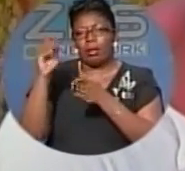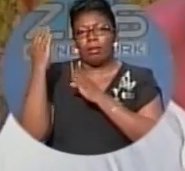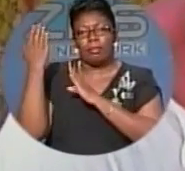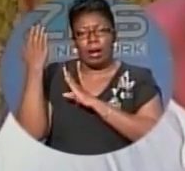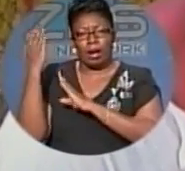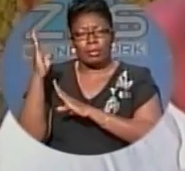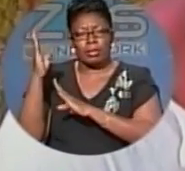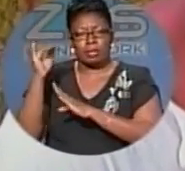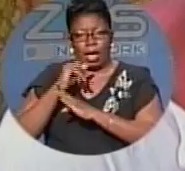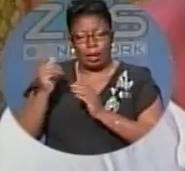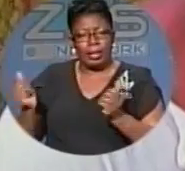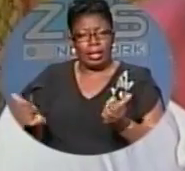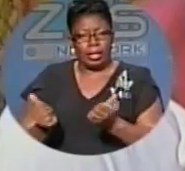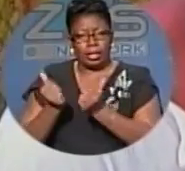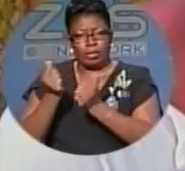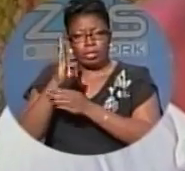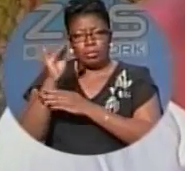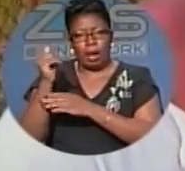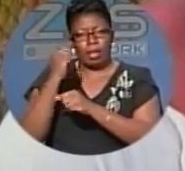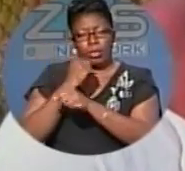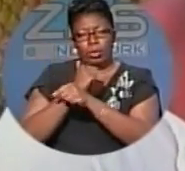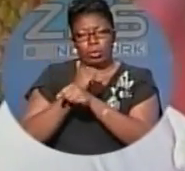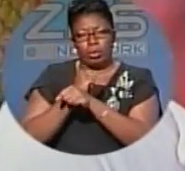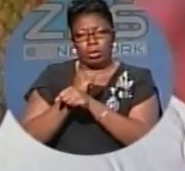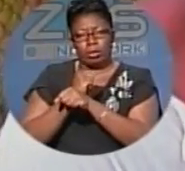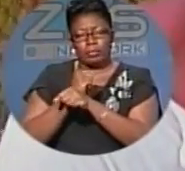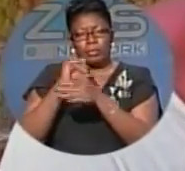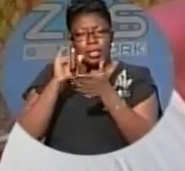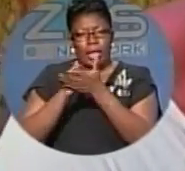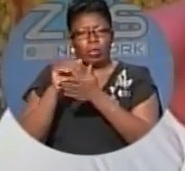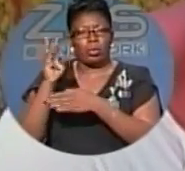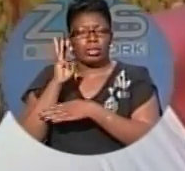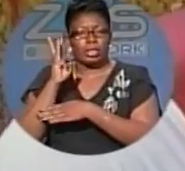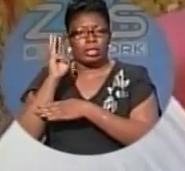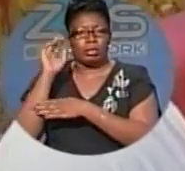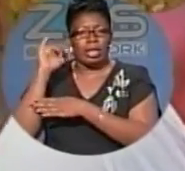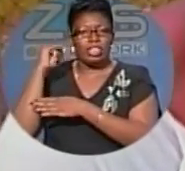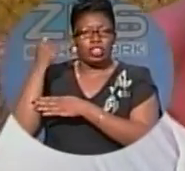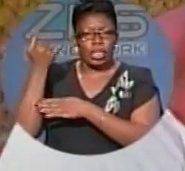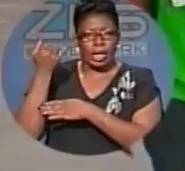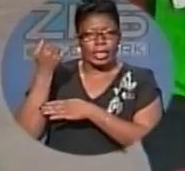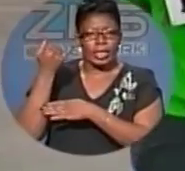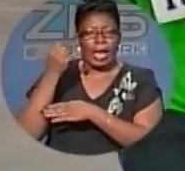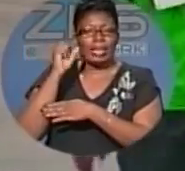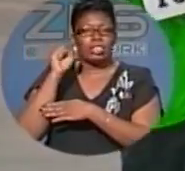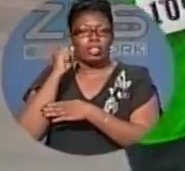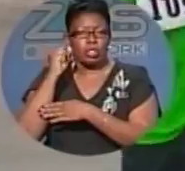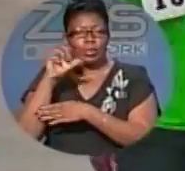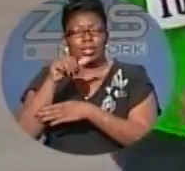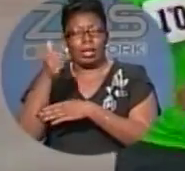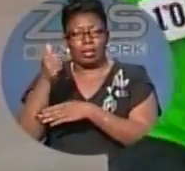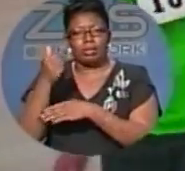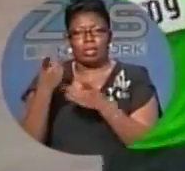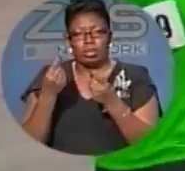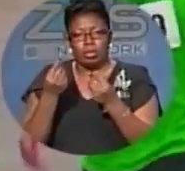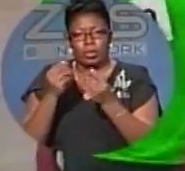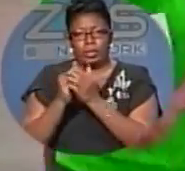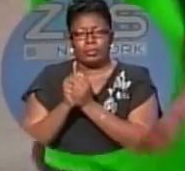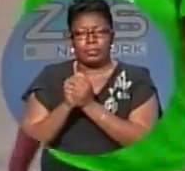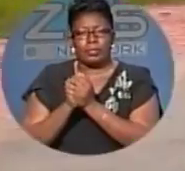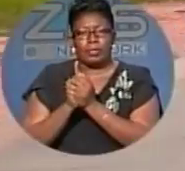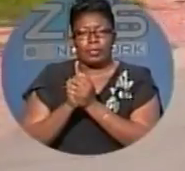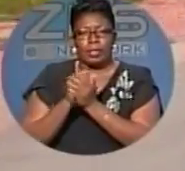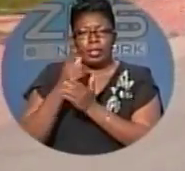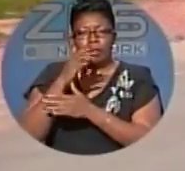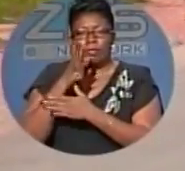and I'm encouraged by the work that Juanita and Jackie and Sue and the rest of the girls. Meantime, the female